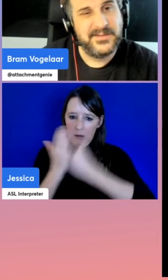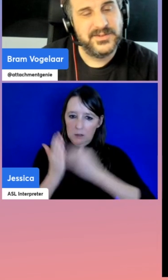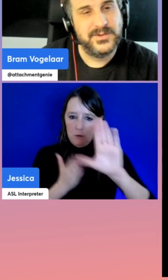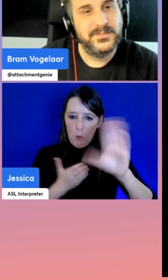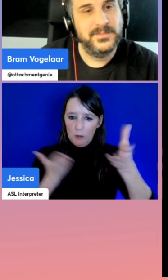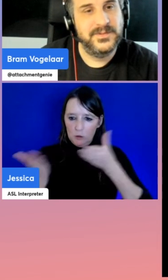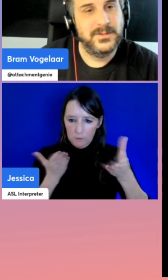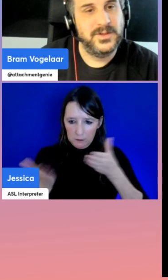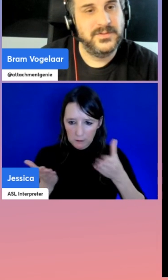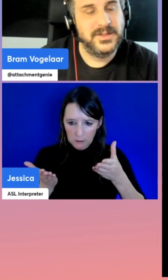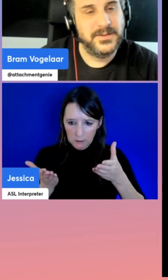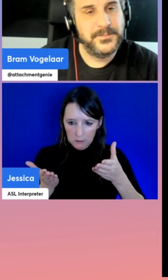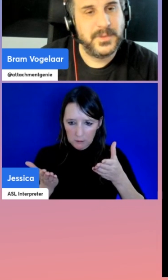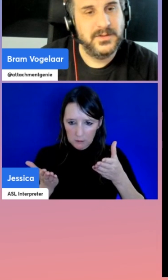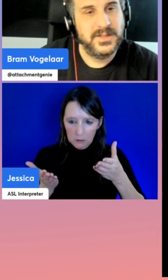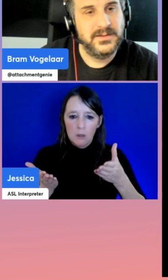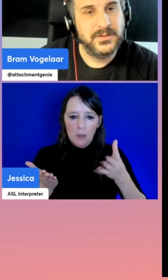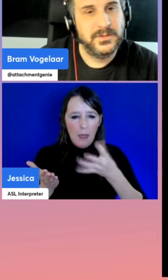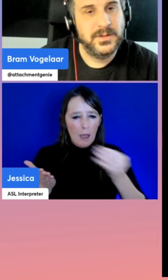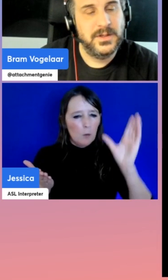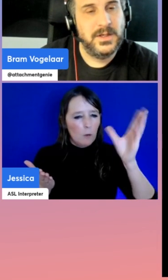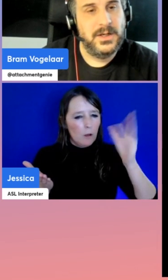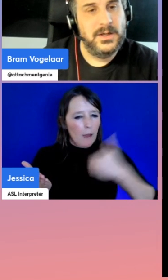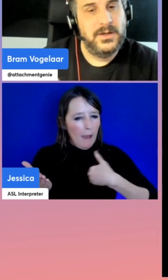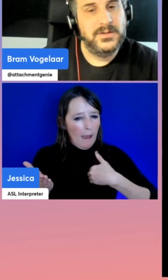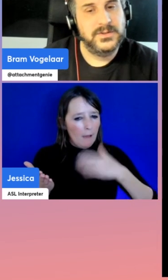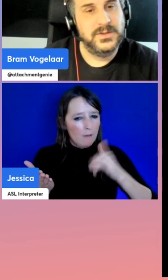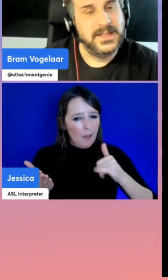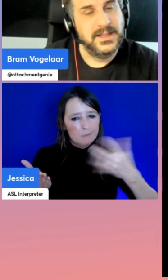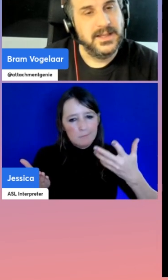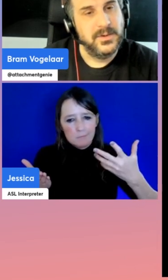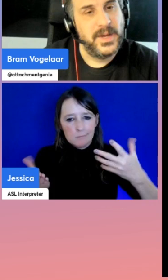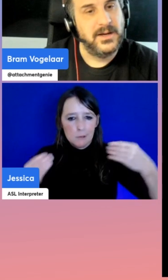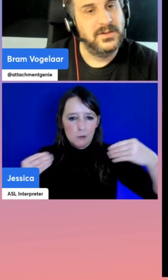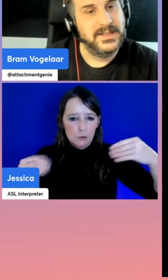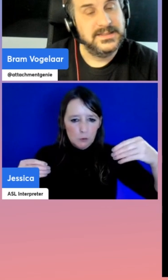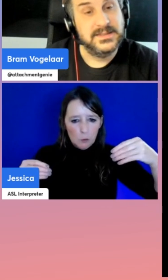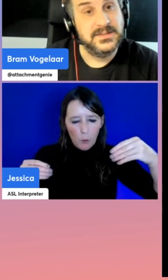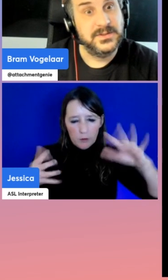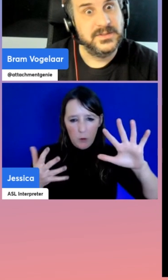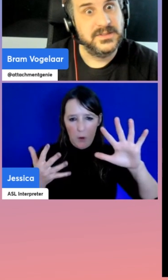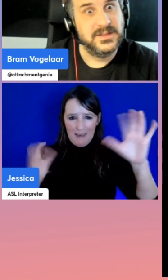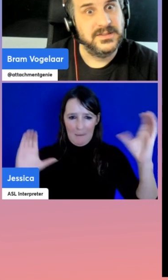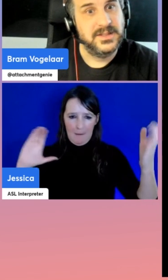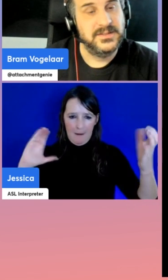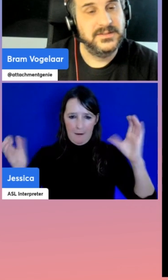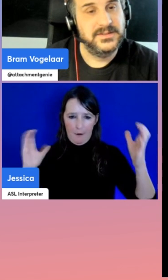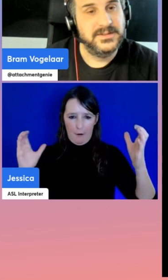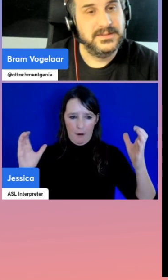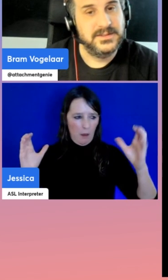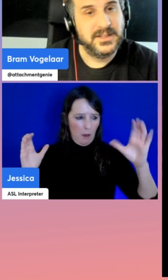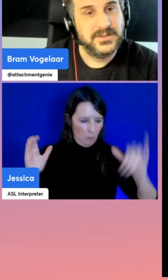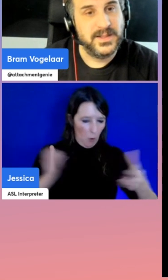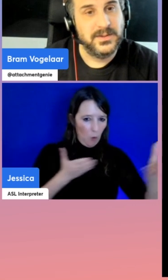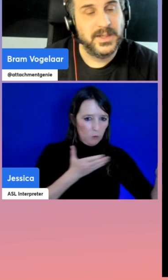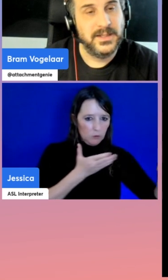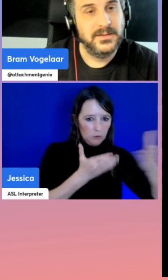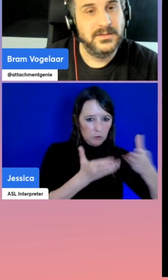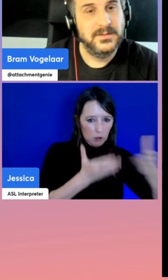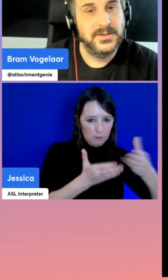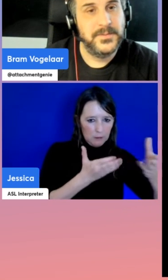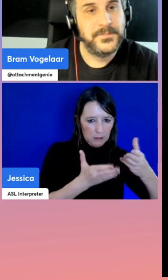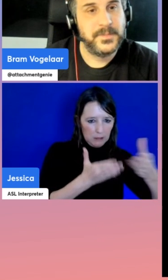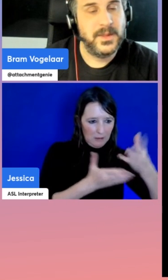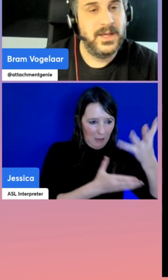have to have a somewhat of a state store. So, and then you can compare. Okay, this is a service that just went